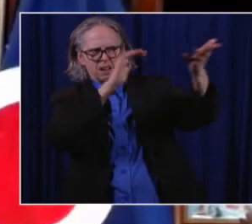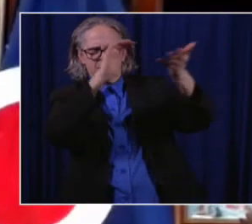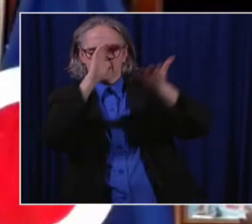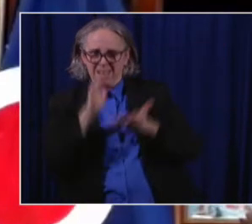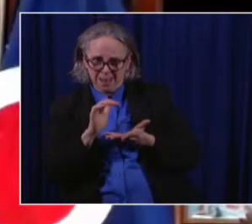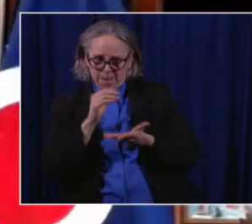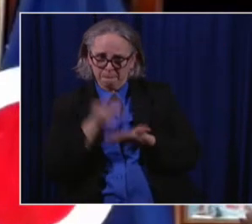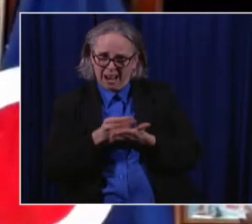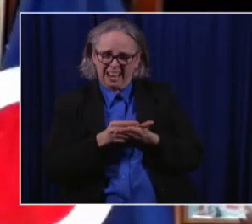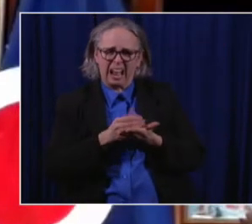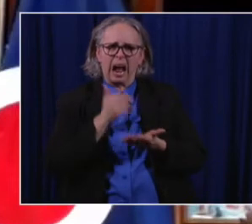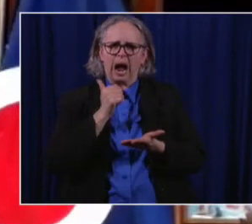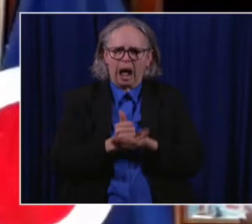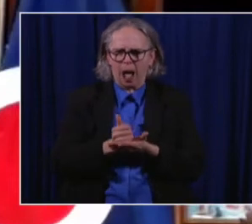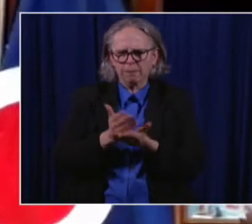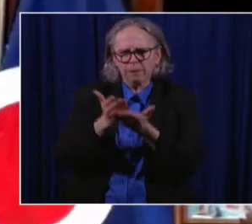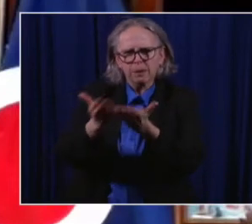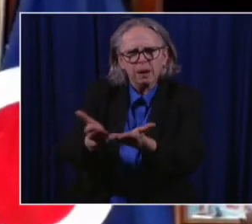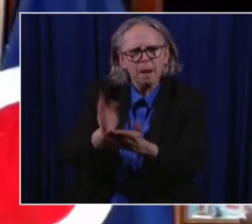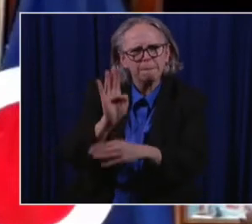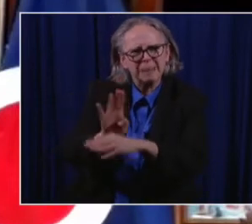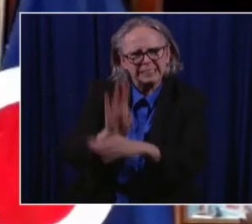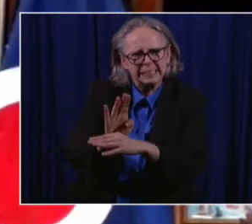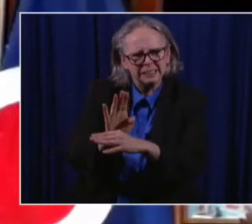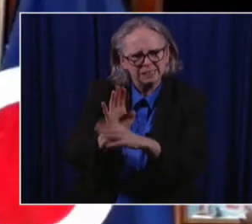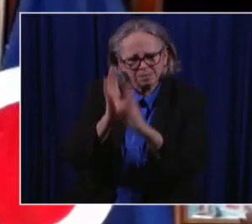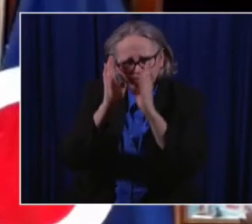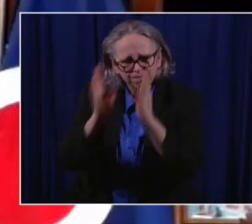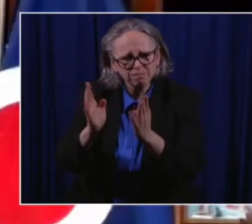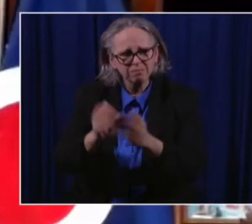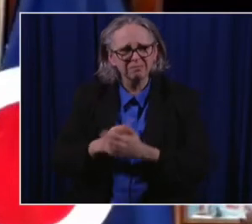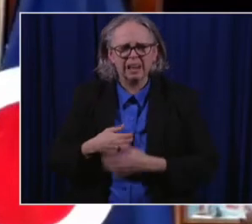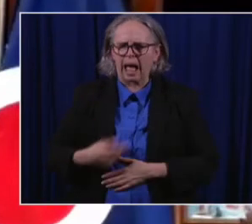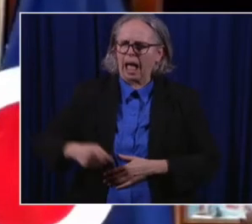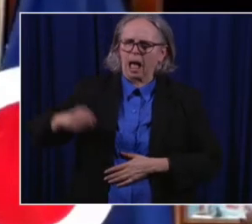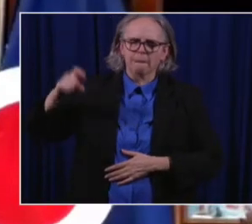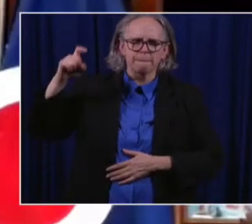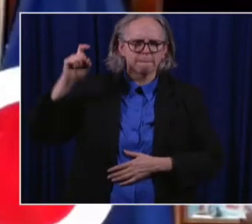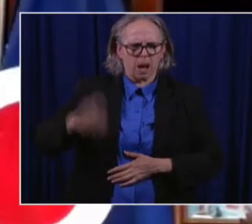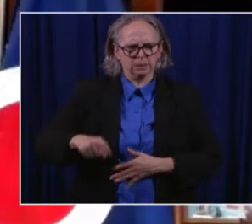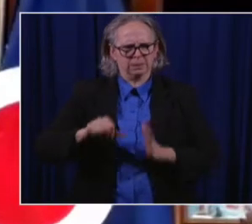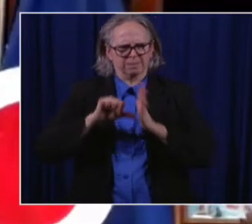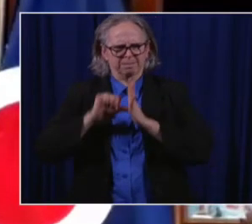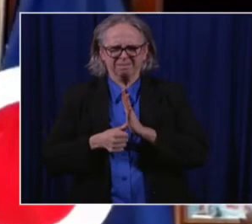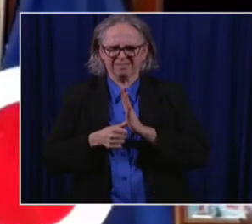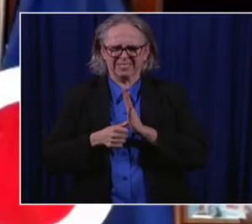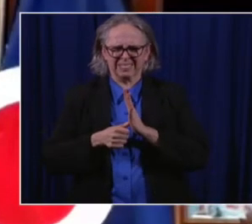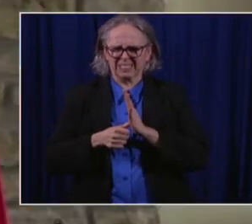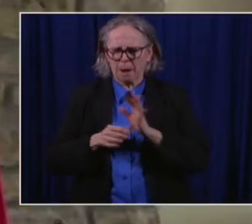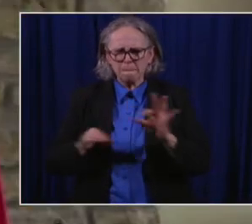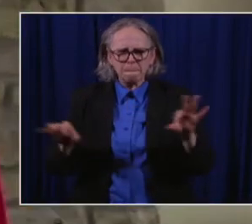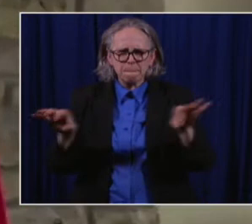of businesses through this difficult time. I cannot emphasize how important that action is.